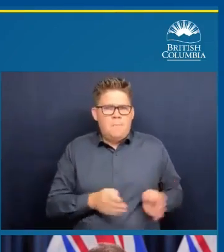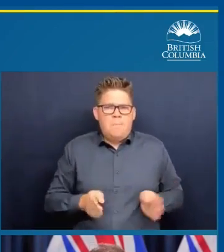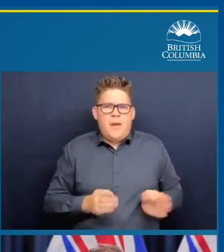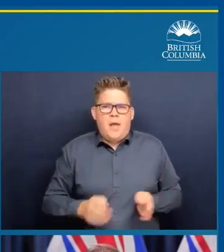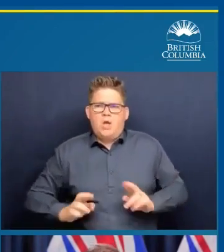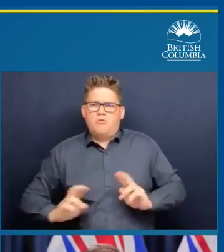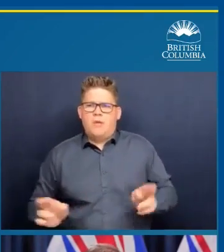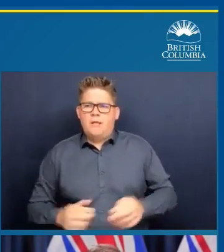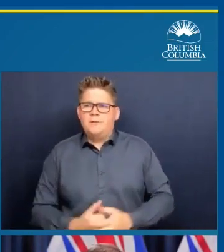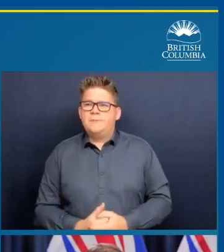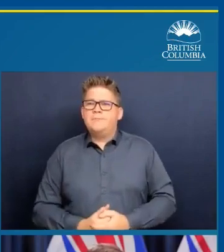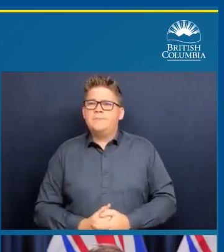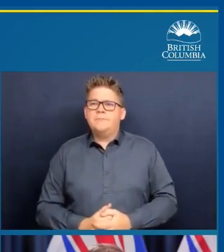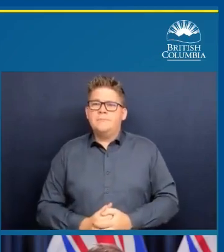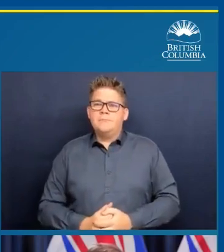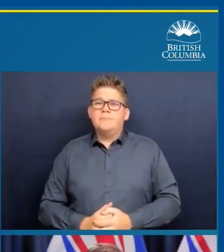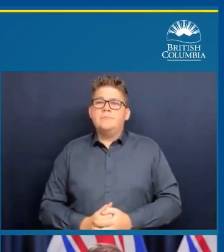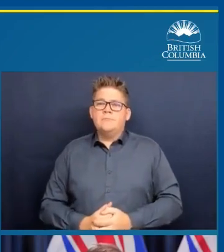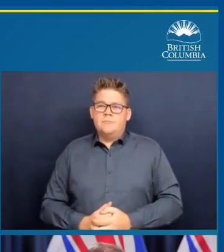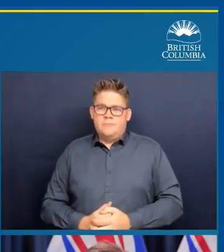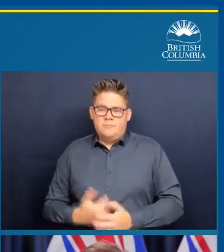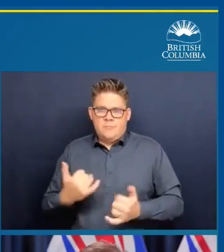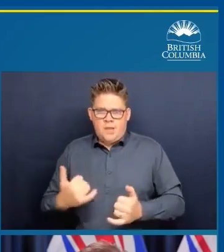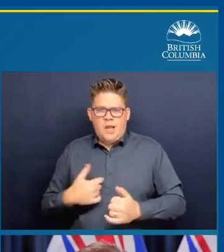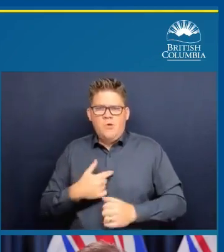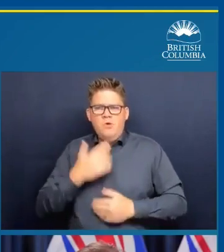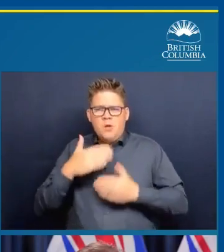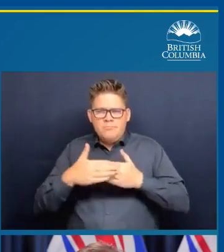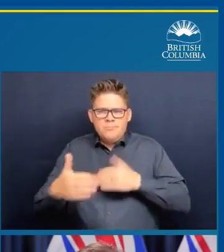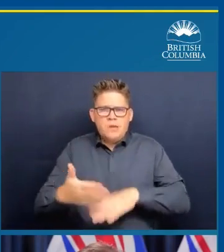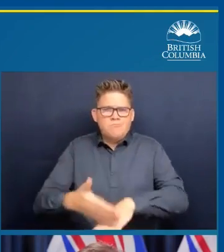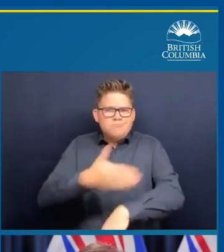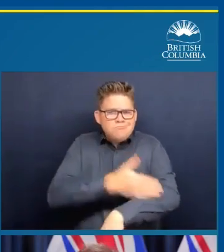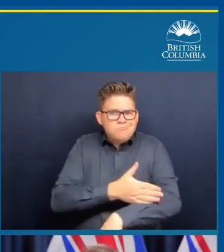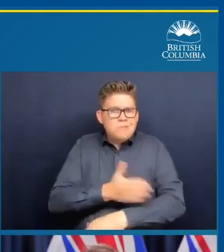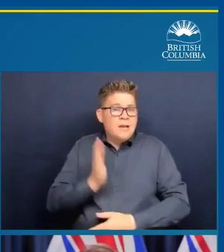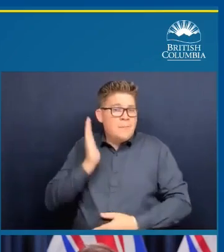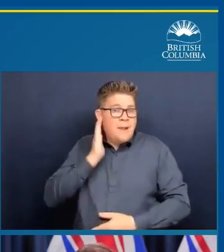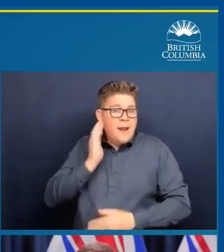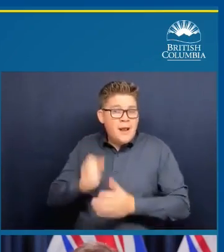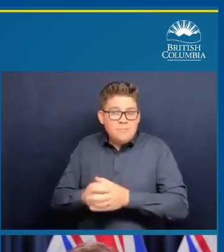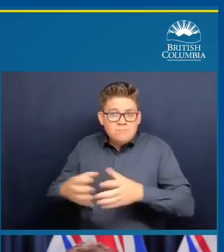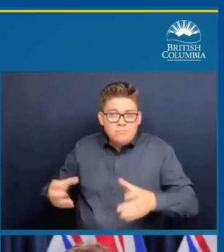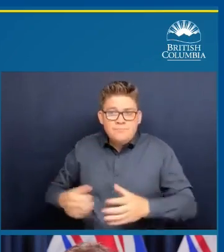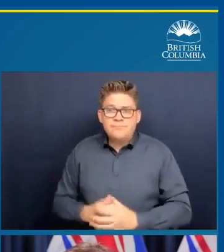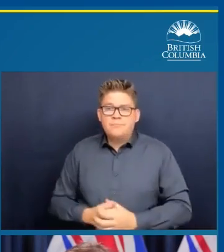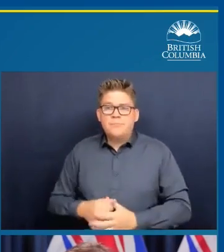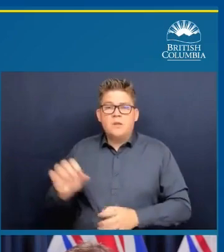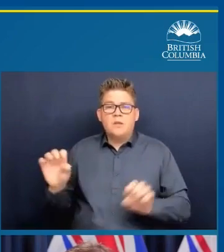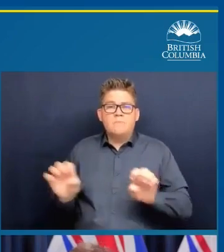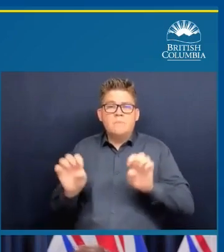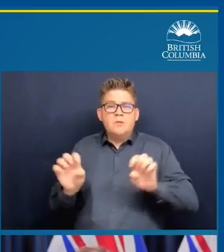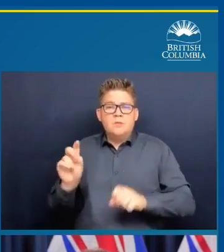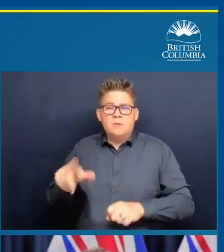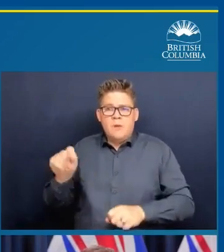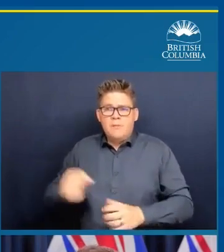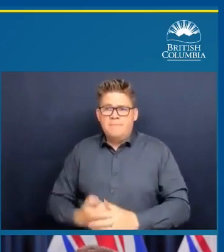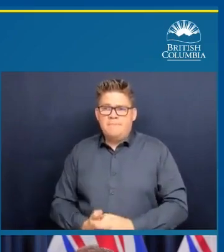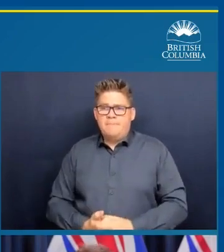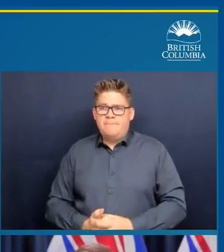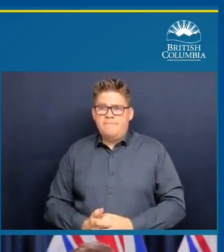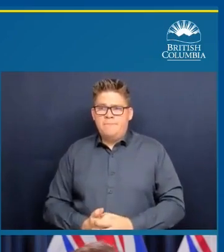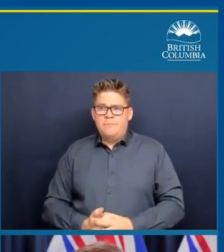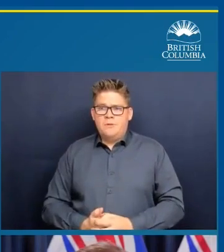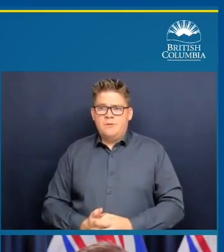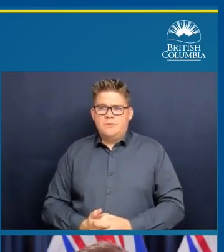bed capacity and emergency department efficiency. We go on to the next slide, which I think is this one. No, it's